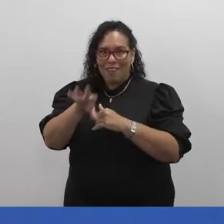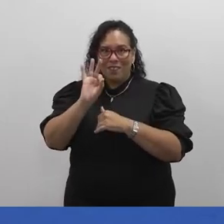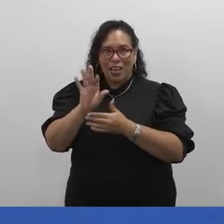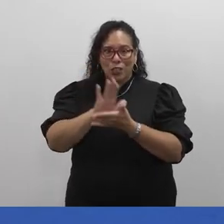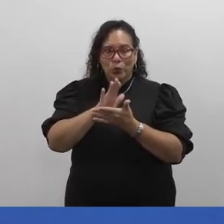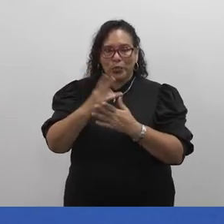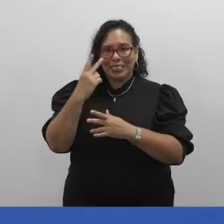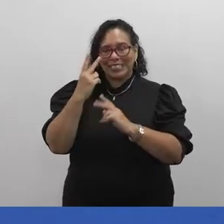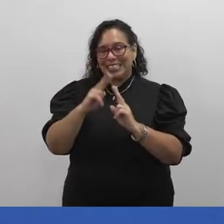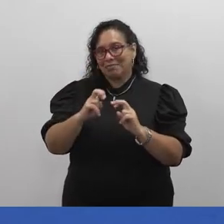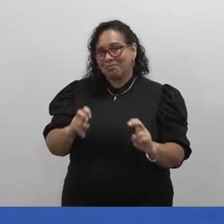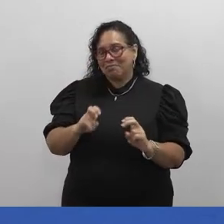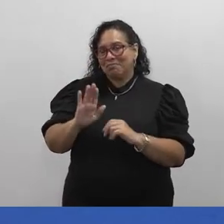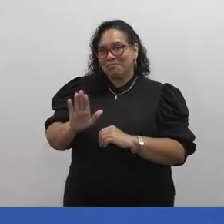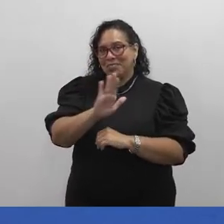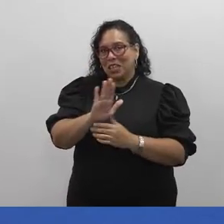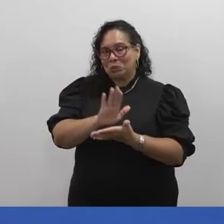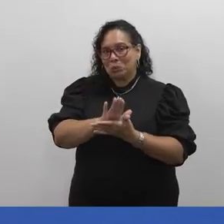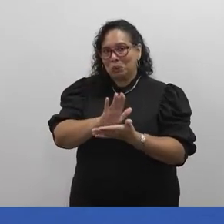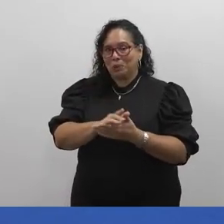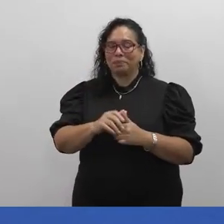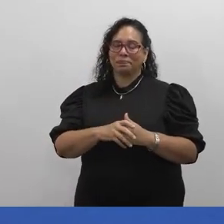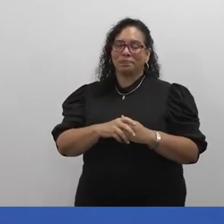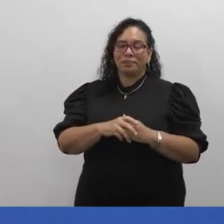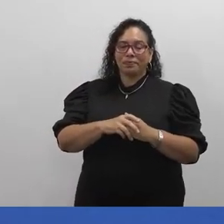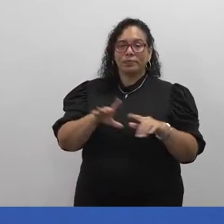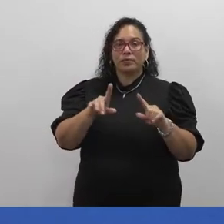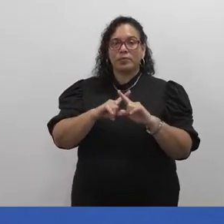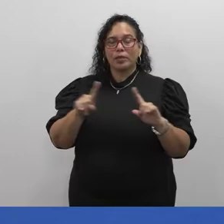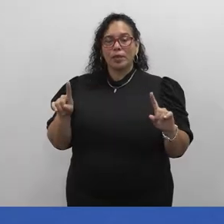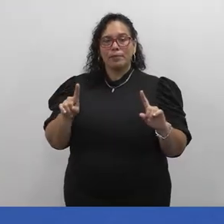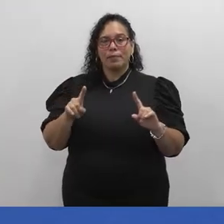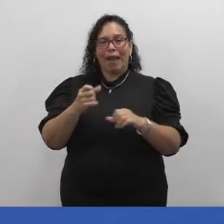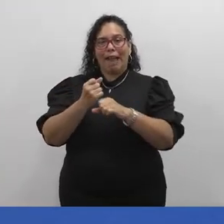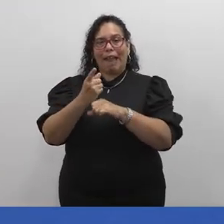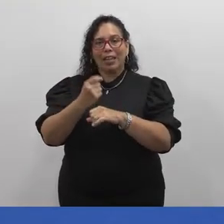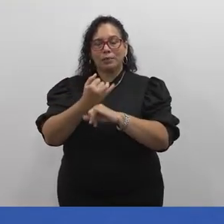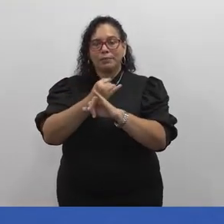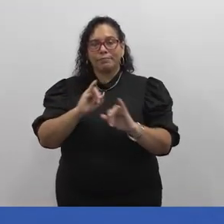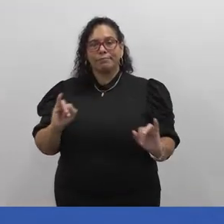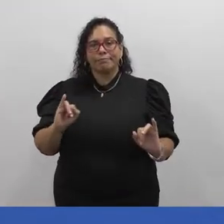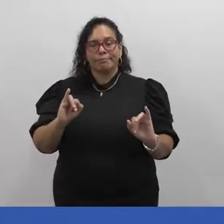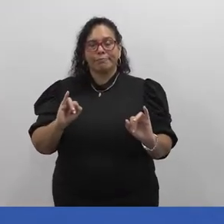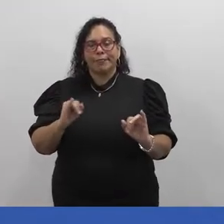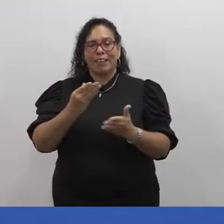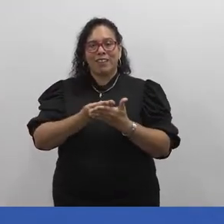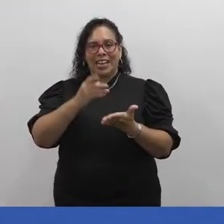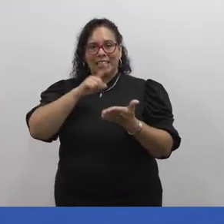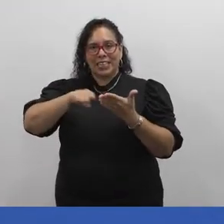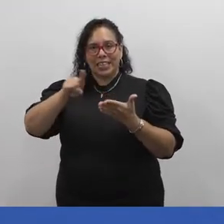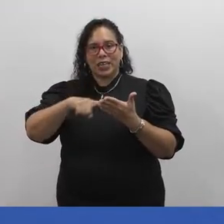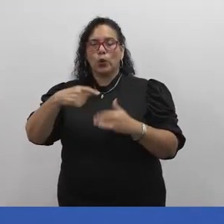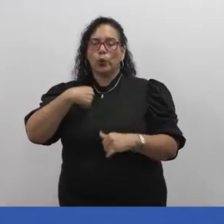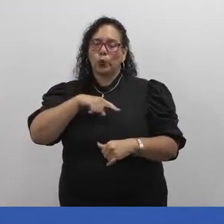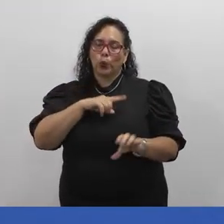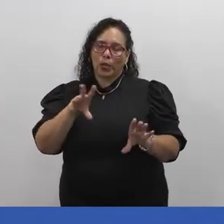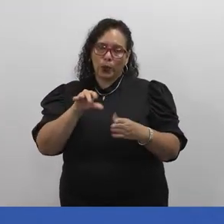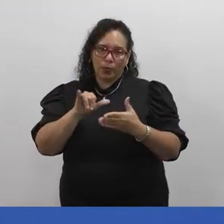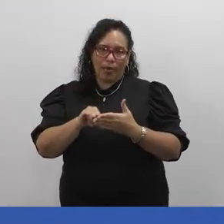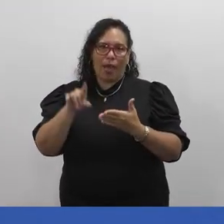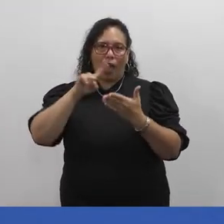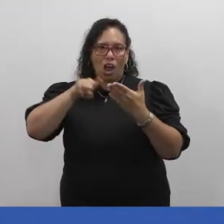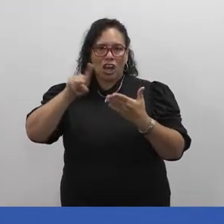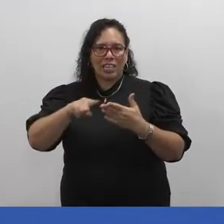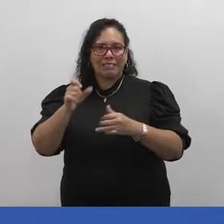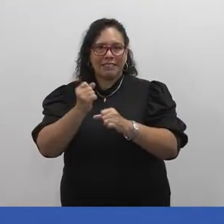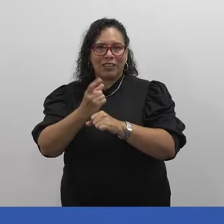what the assessment of their particular school is. But about conducting annual and independent financial audits of the process, we do those audits every